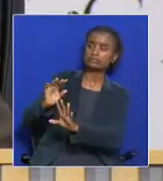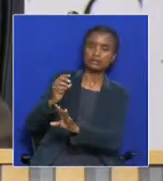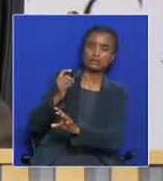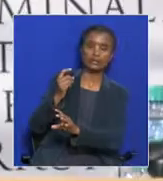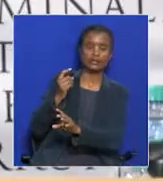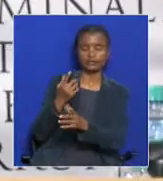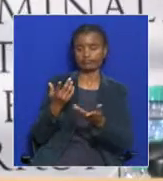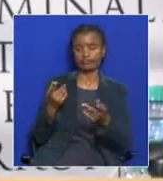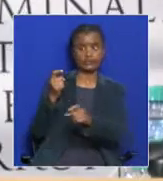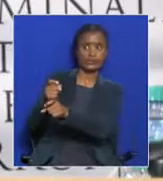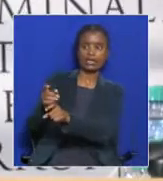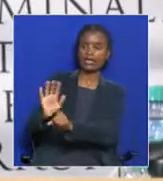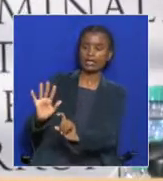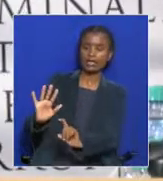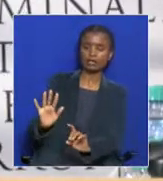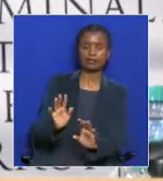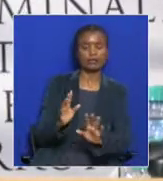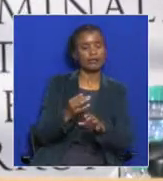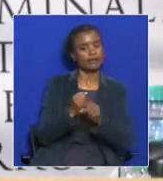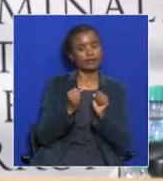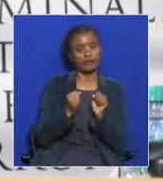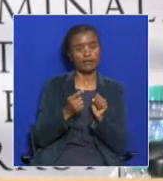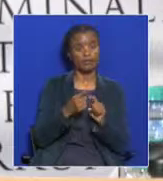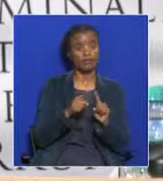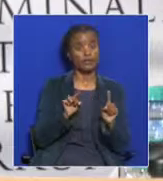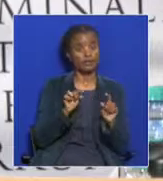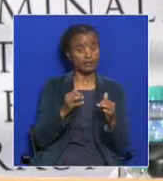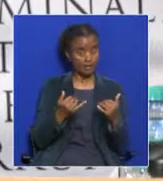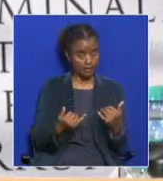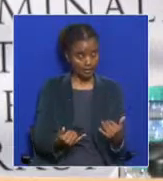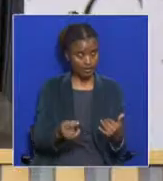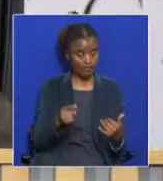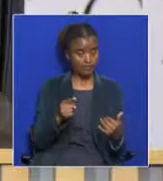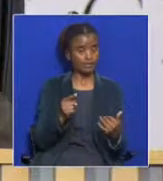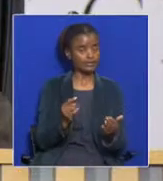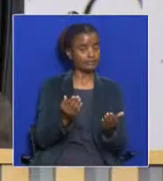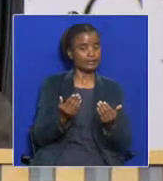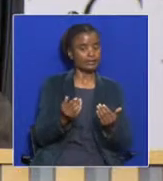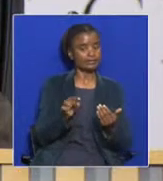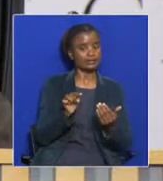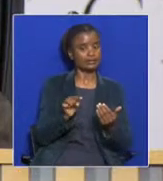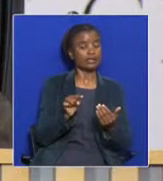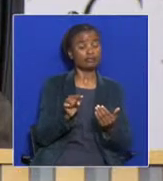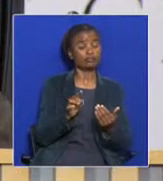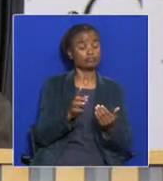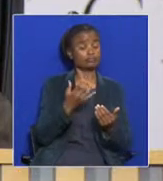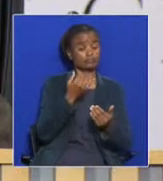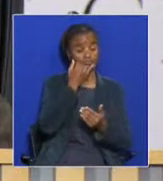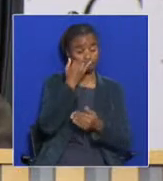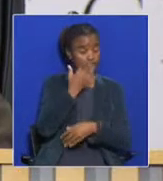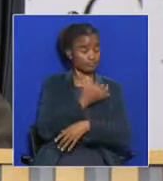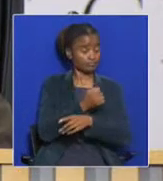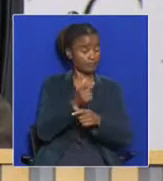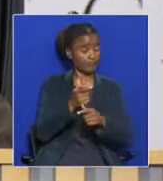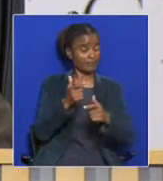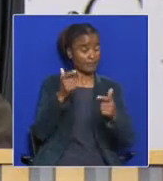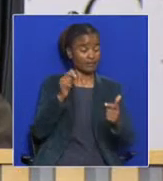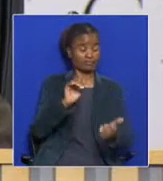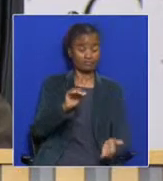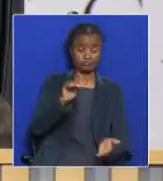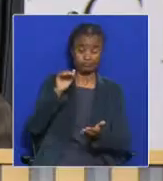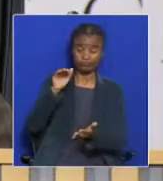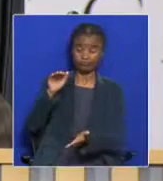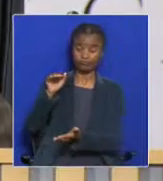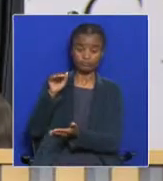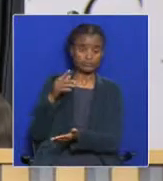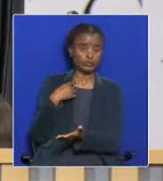of the fact, Commissioner, that we weren't expecting a quantity like we did. So for me, when they placed it, I